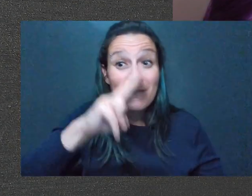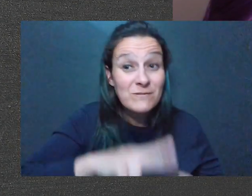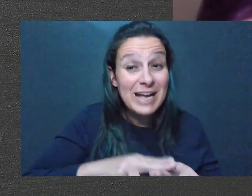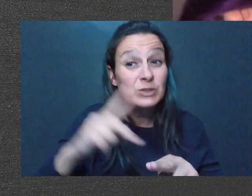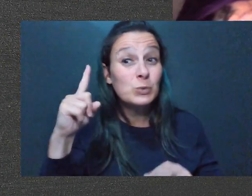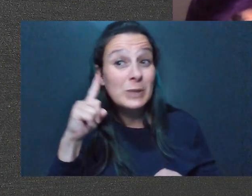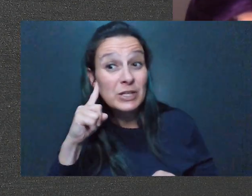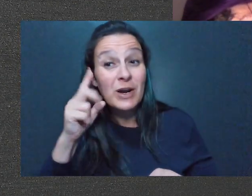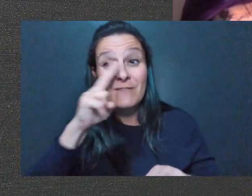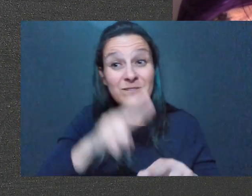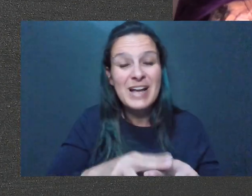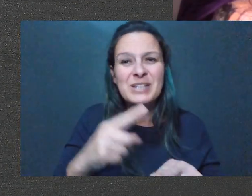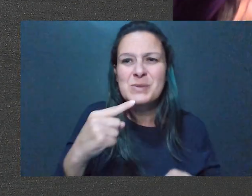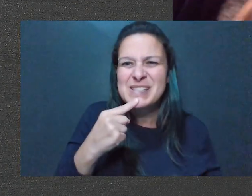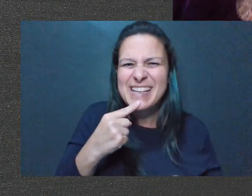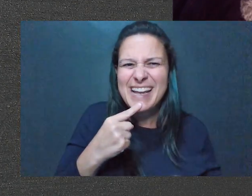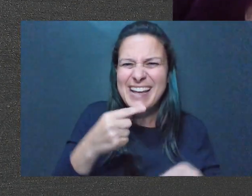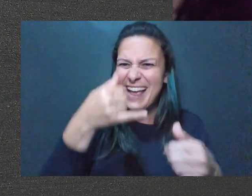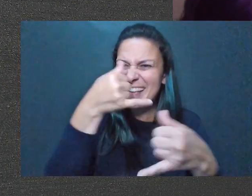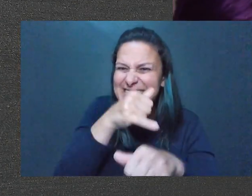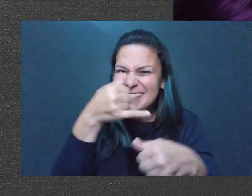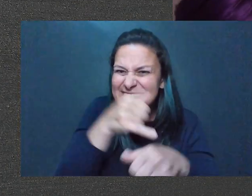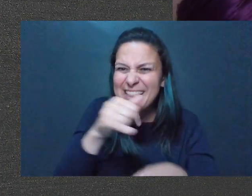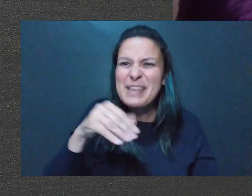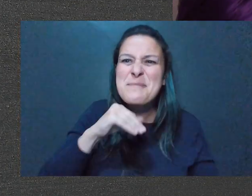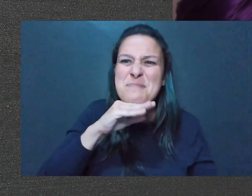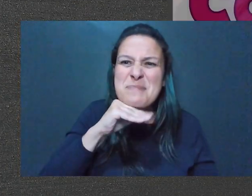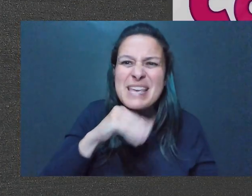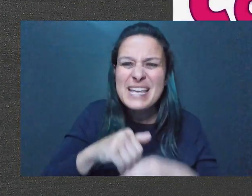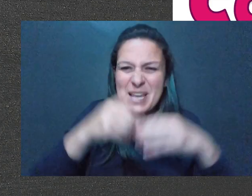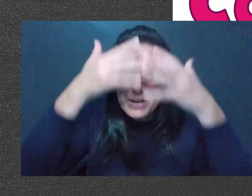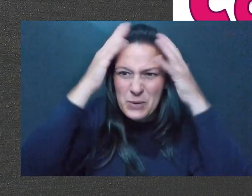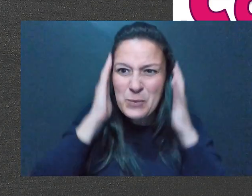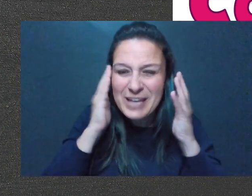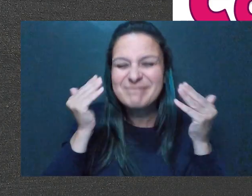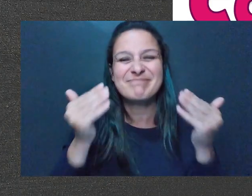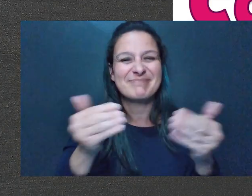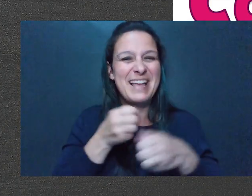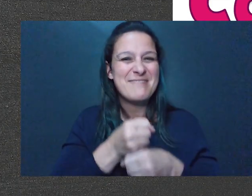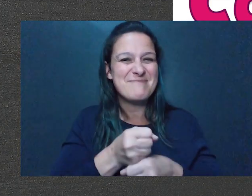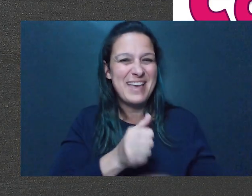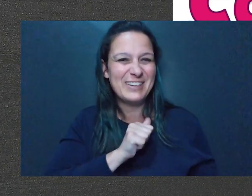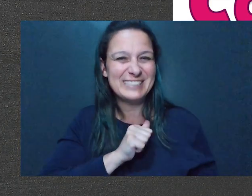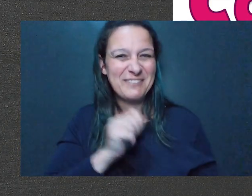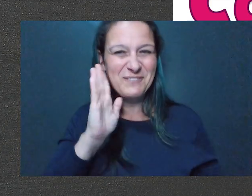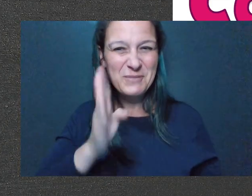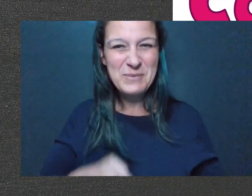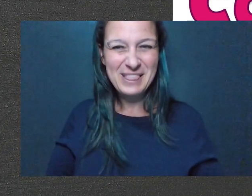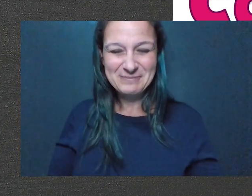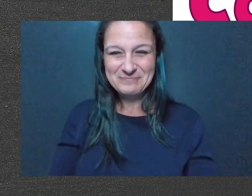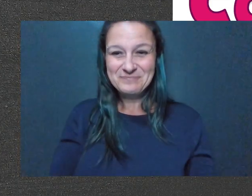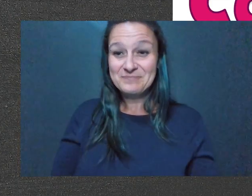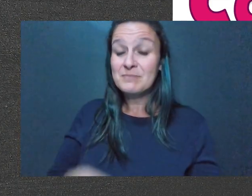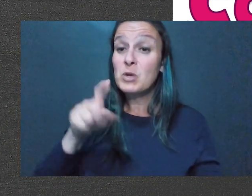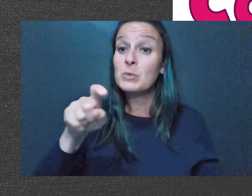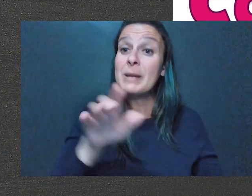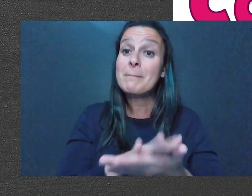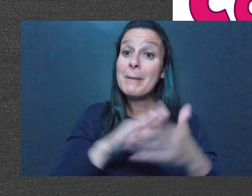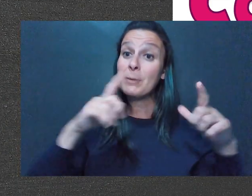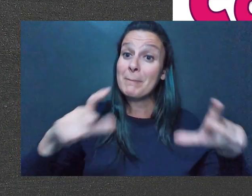and say. And how silly is a pig in a wig? Let's make one. You'll need a paper